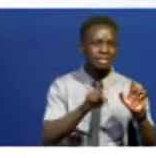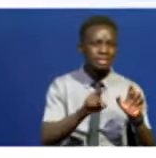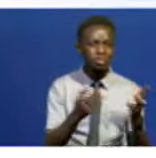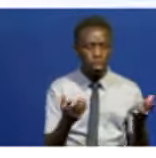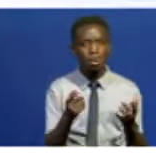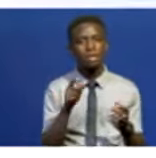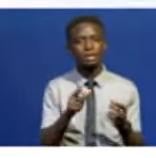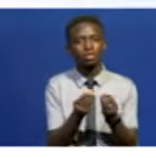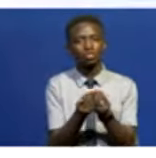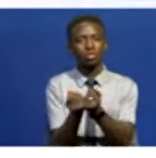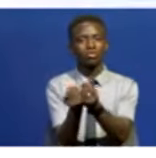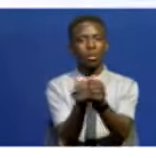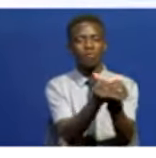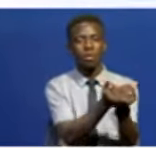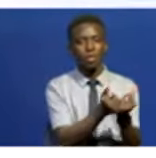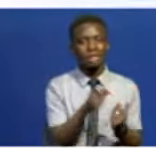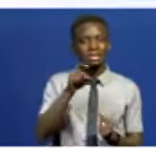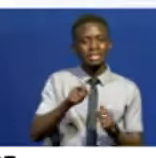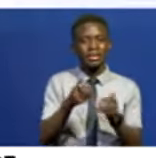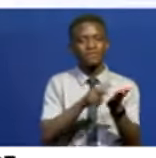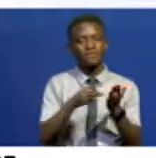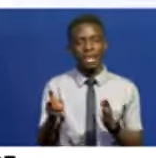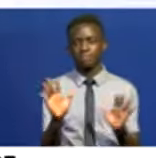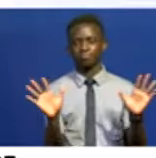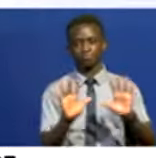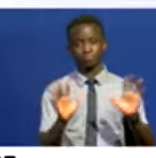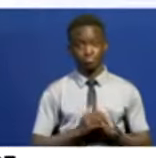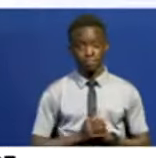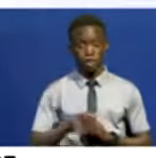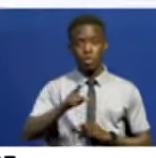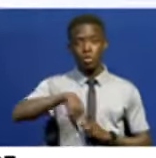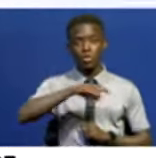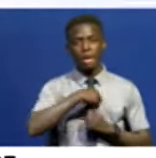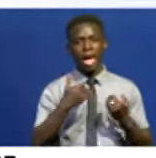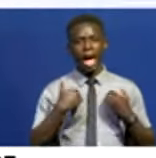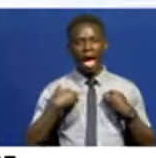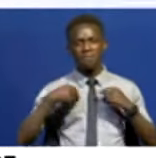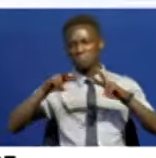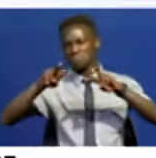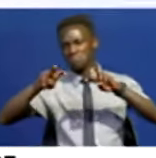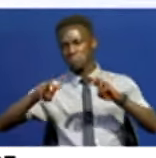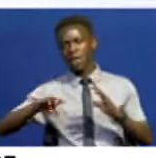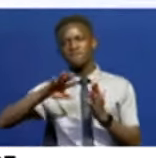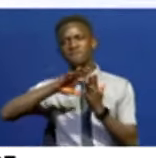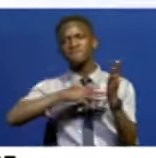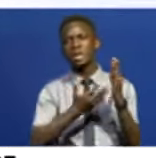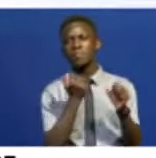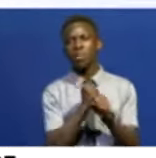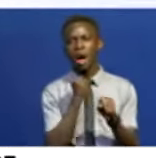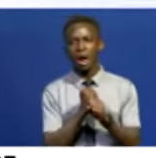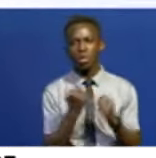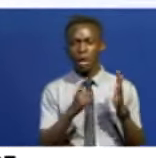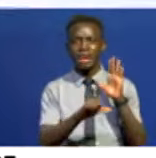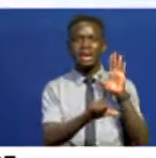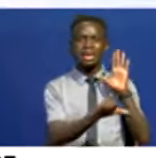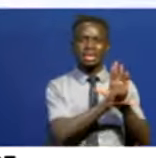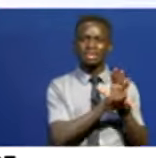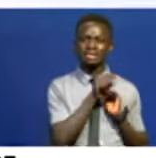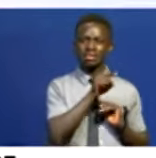failure. We have looked at the framework, legislative framework, that